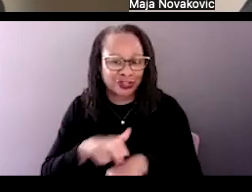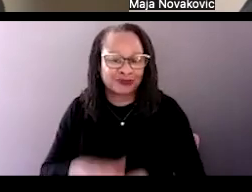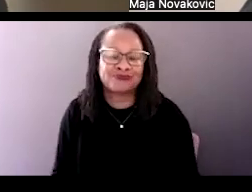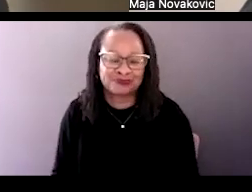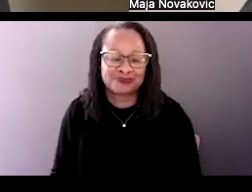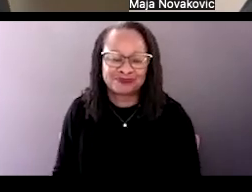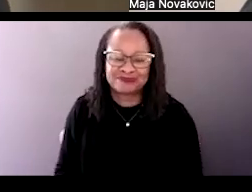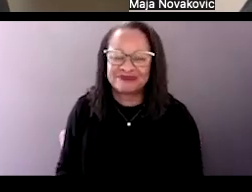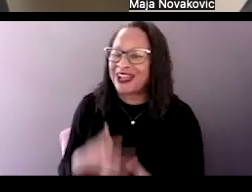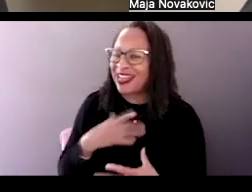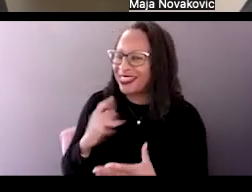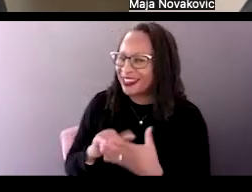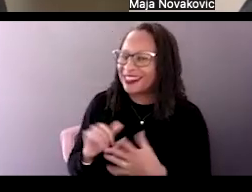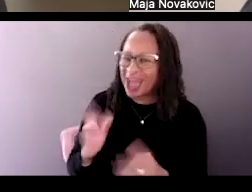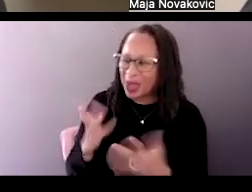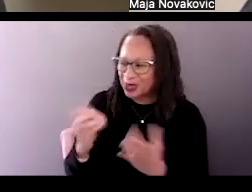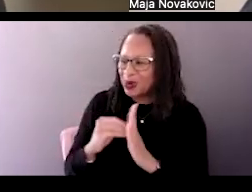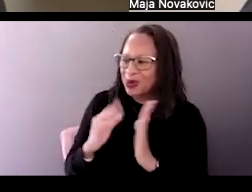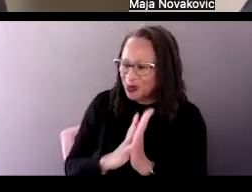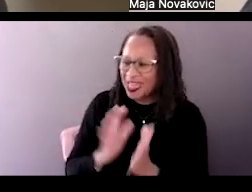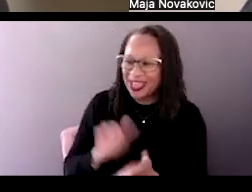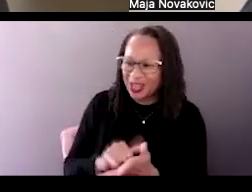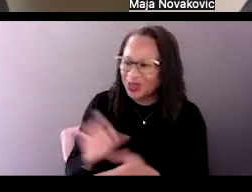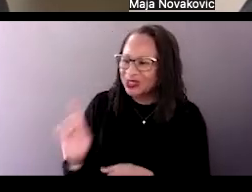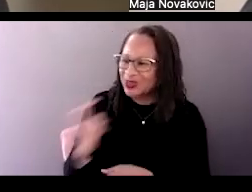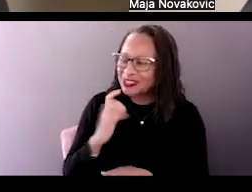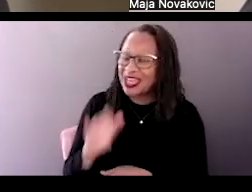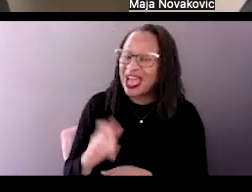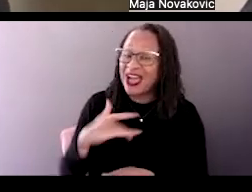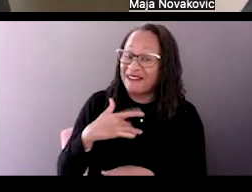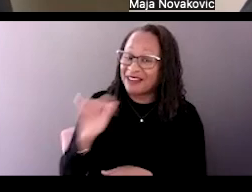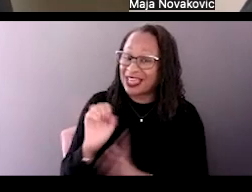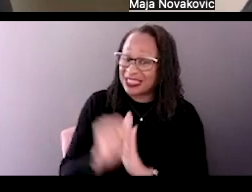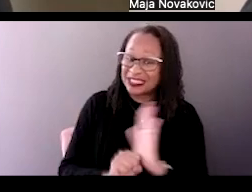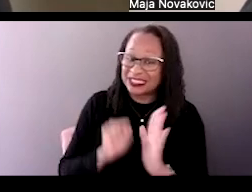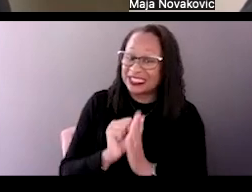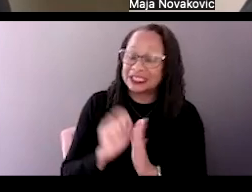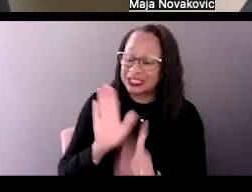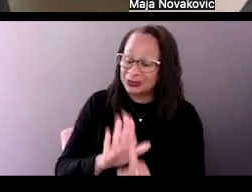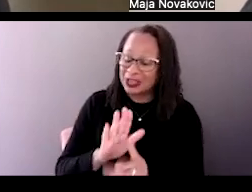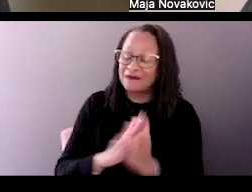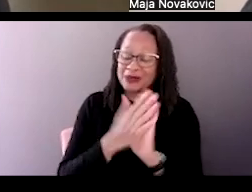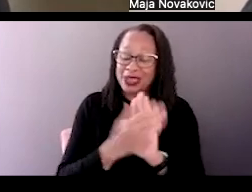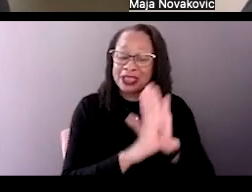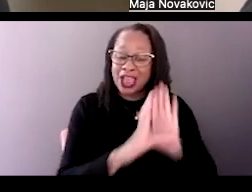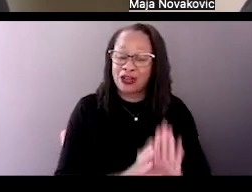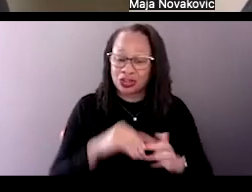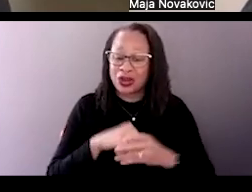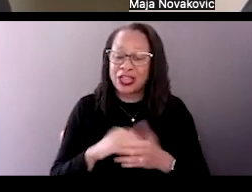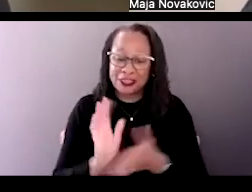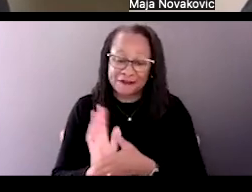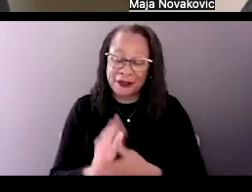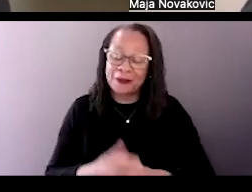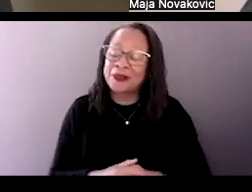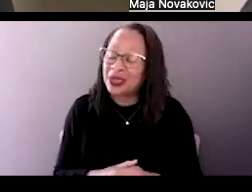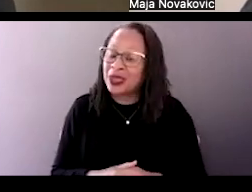said. I was going to note that I felt like the seasons were a character in the film. Yeah. Yeah, And so